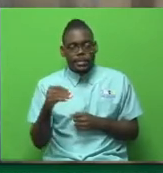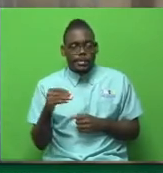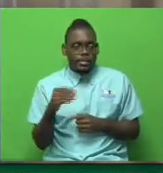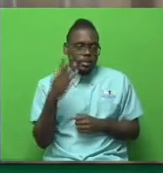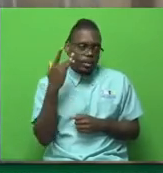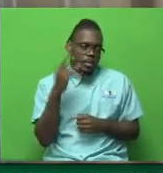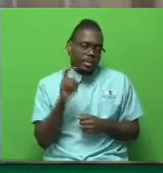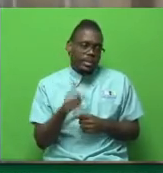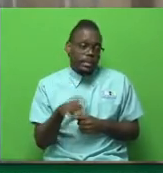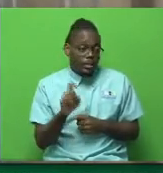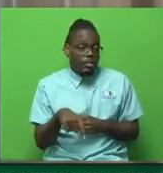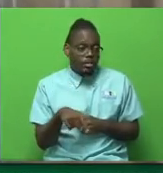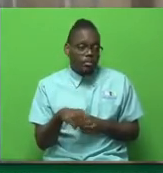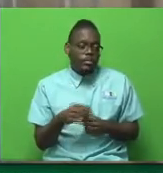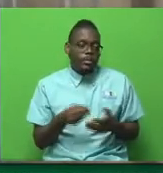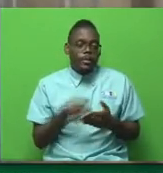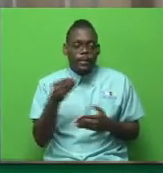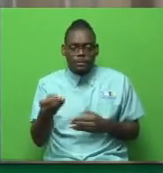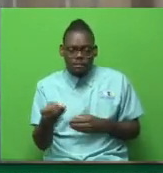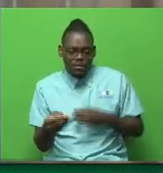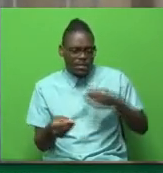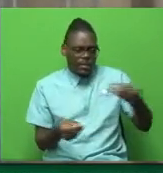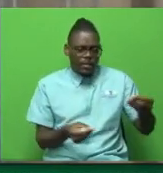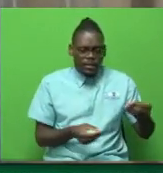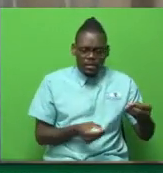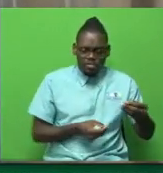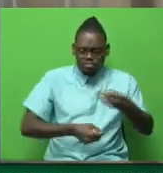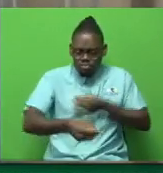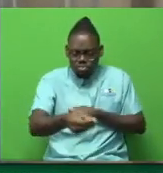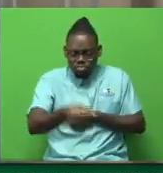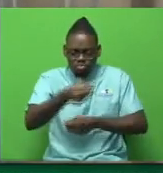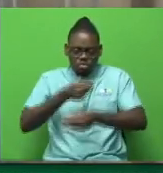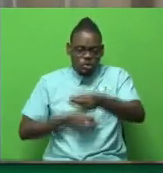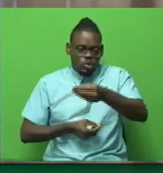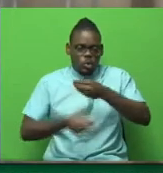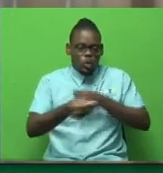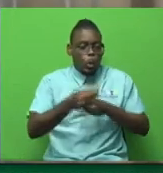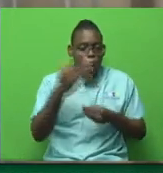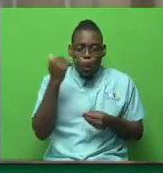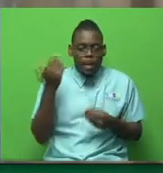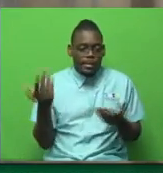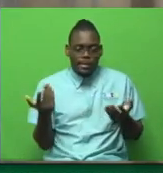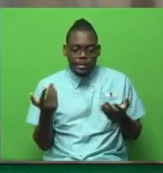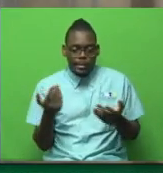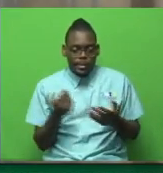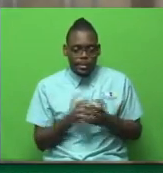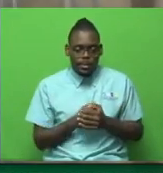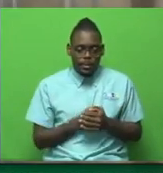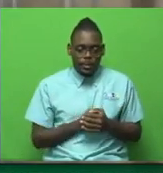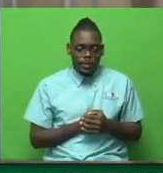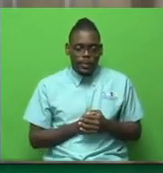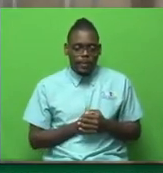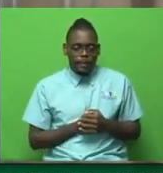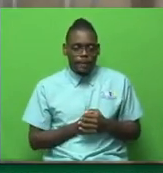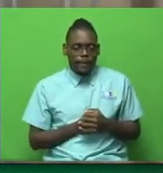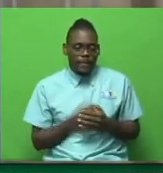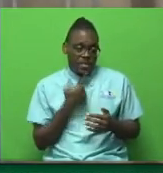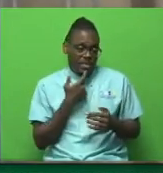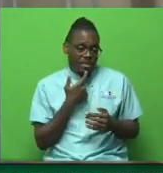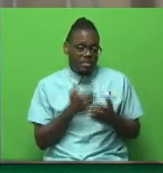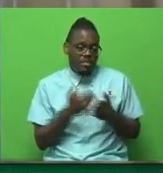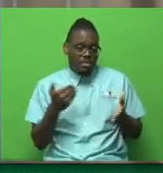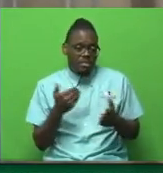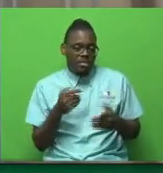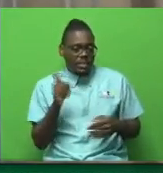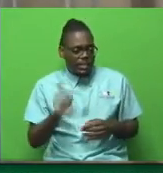trade-off I mean it's a previously indicated that we must find himself health I believe you must find the money to spend Madam speaker I want